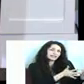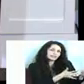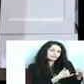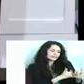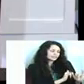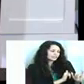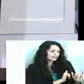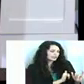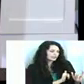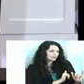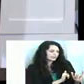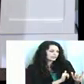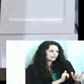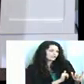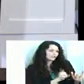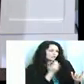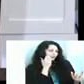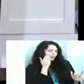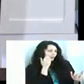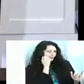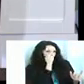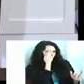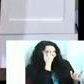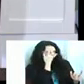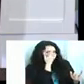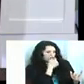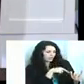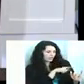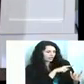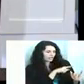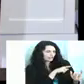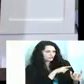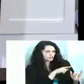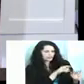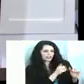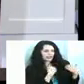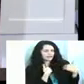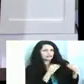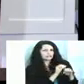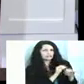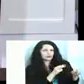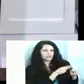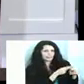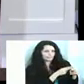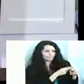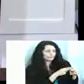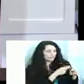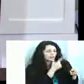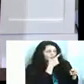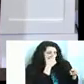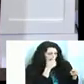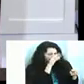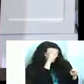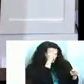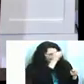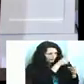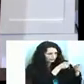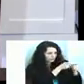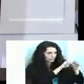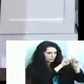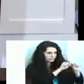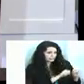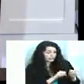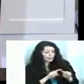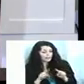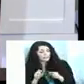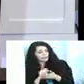the reason why this woman is without a name, because of the patriarchy of our world. But our scripture reading